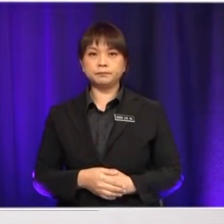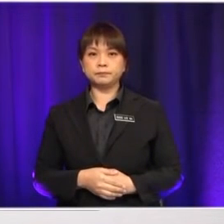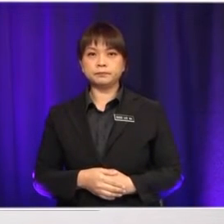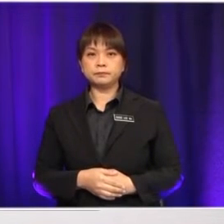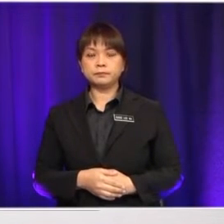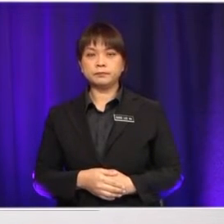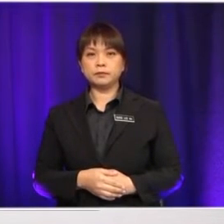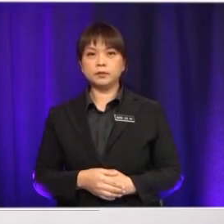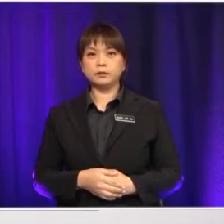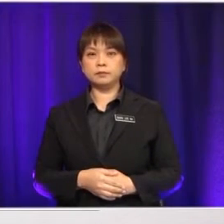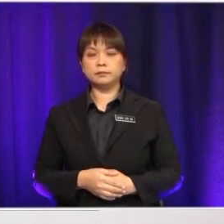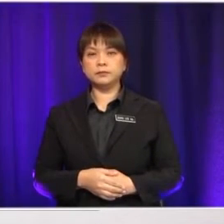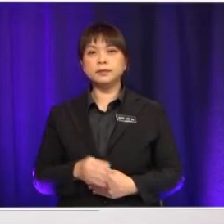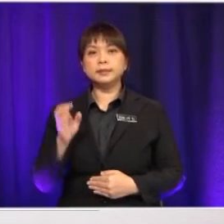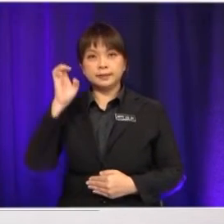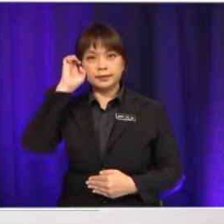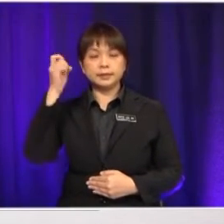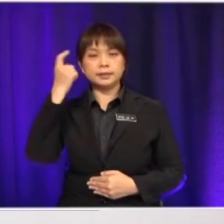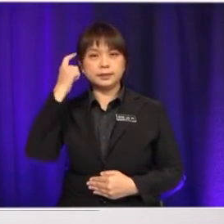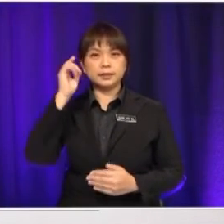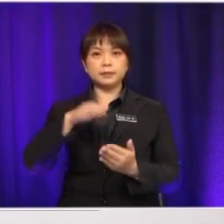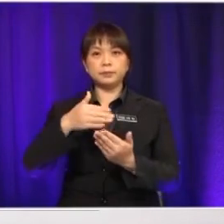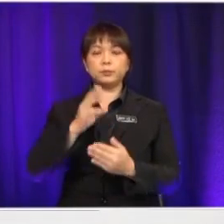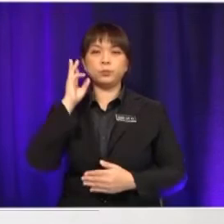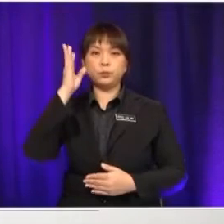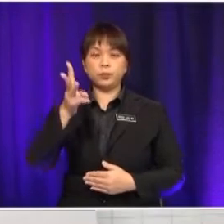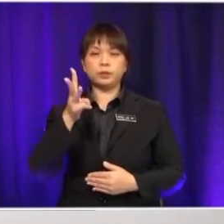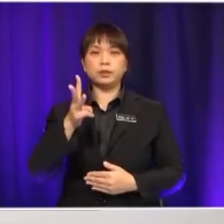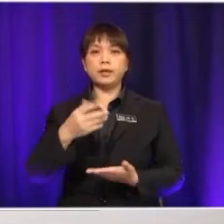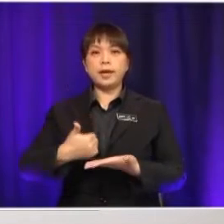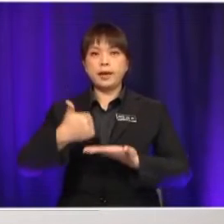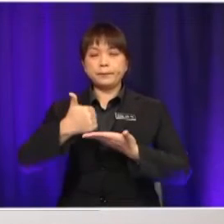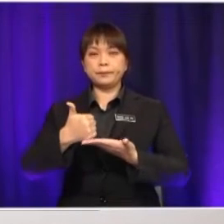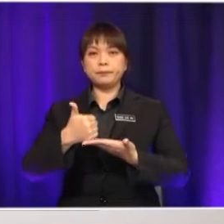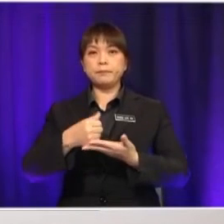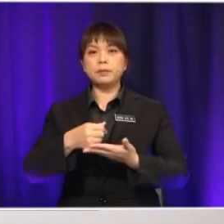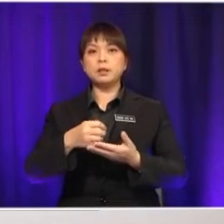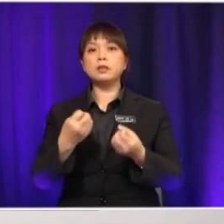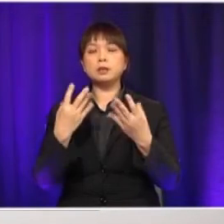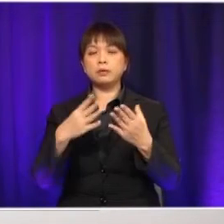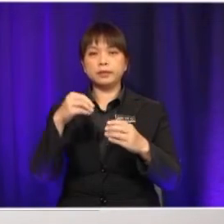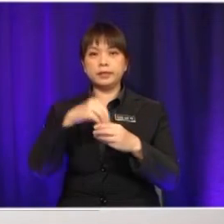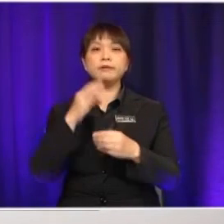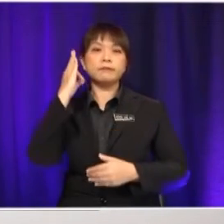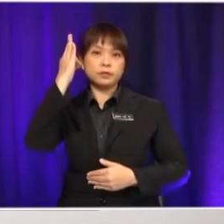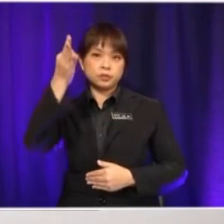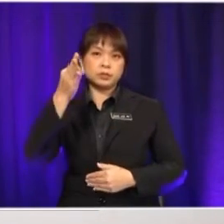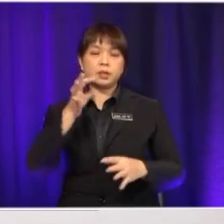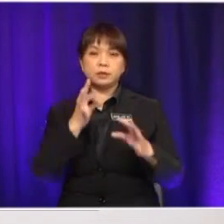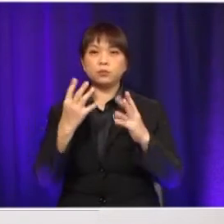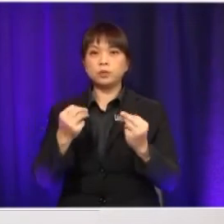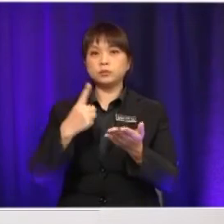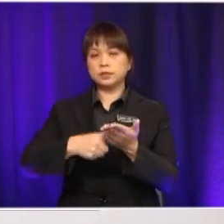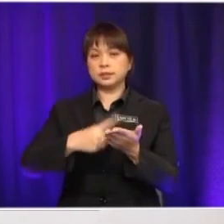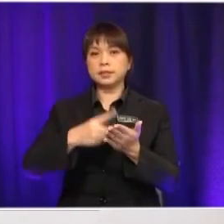in the future. For example, sometimes the teacher will assign the group work for us. If I need to discuss something with my